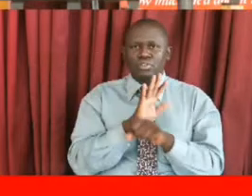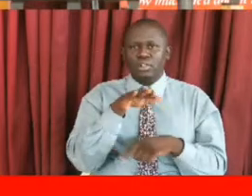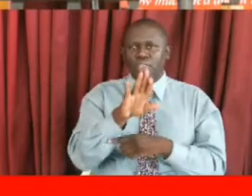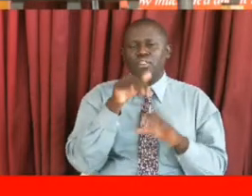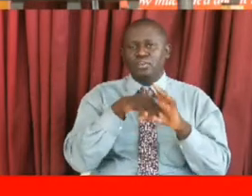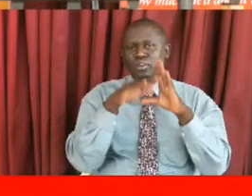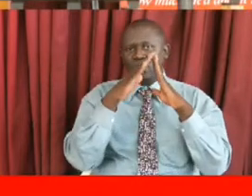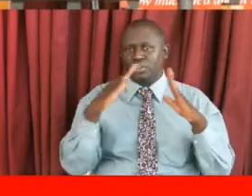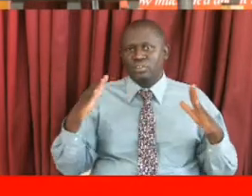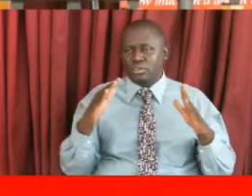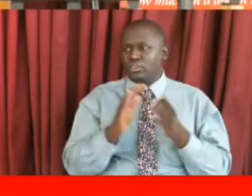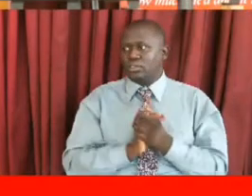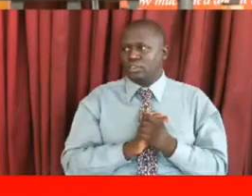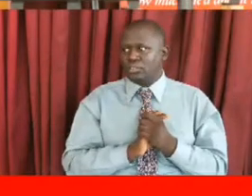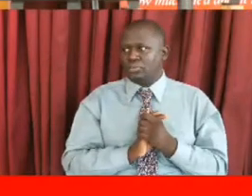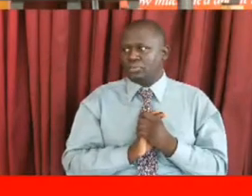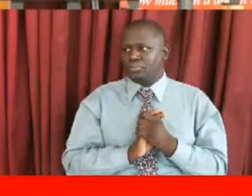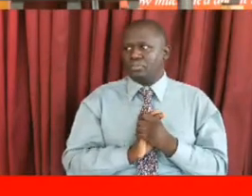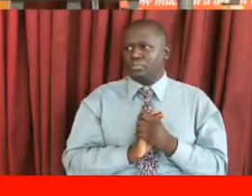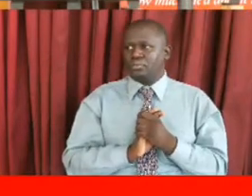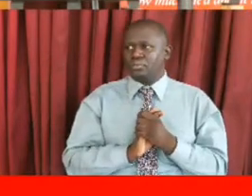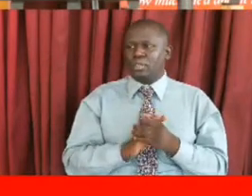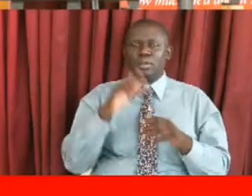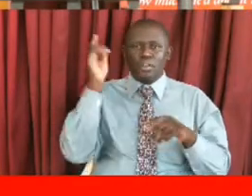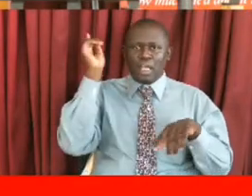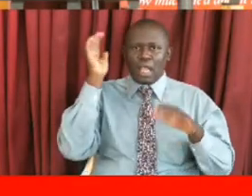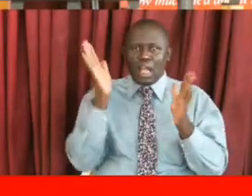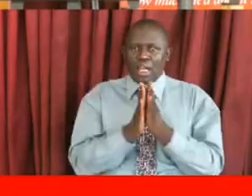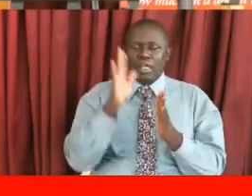Philip and still you do not know